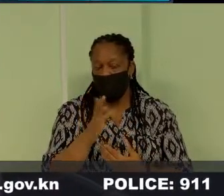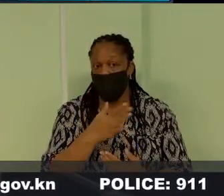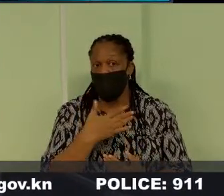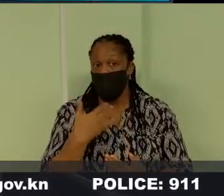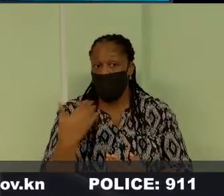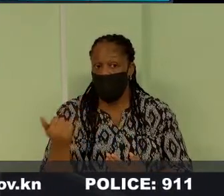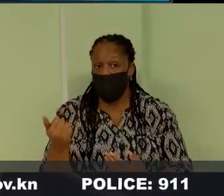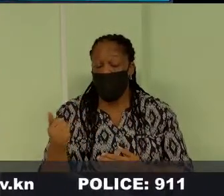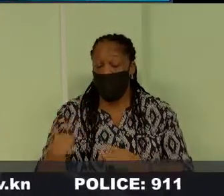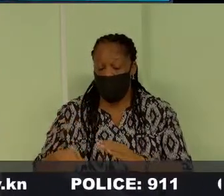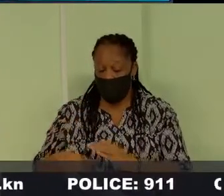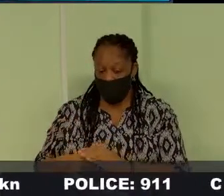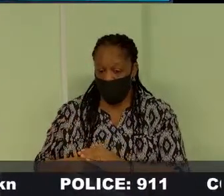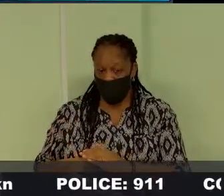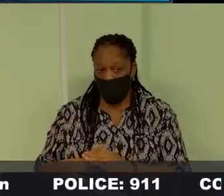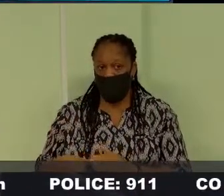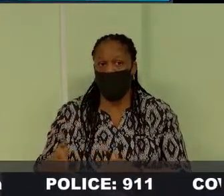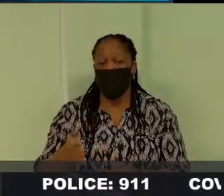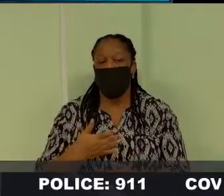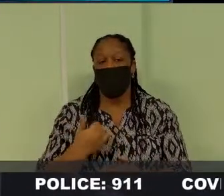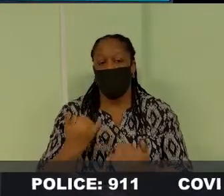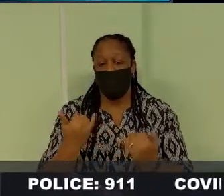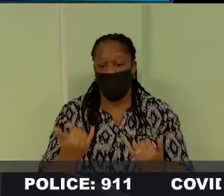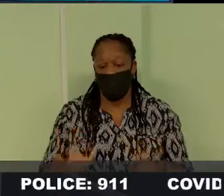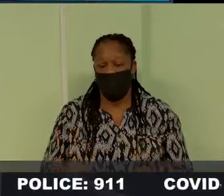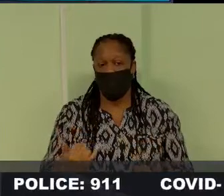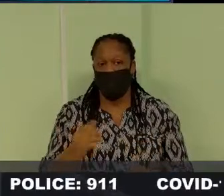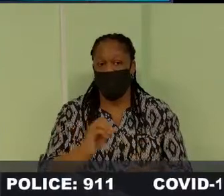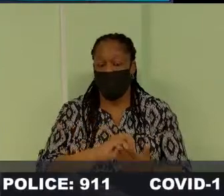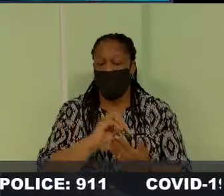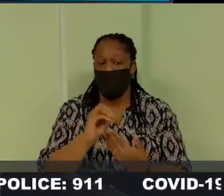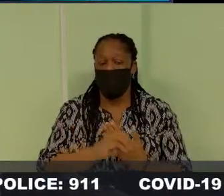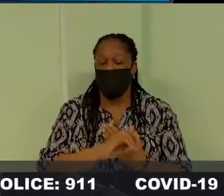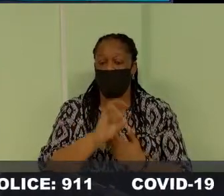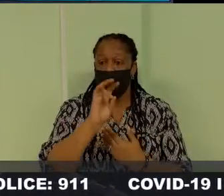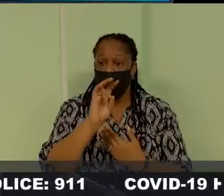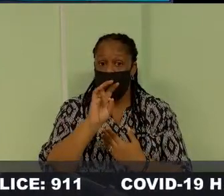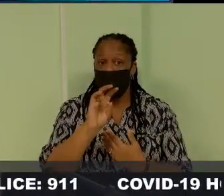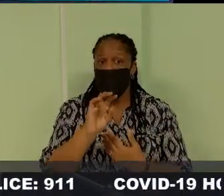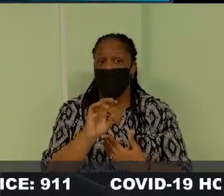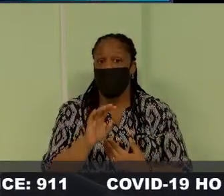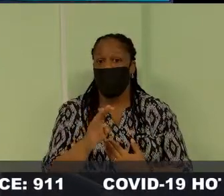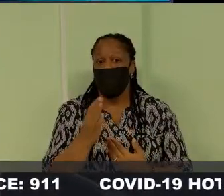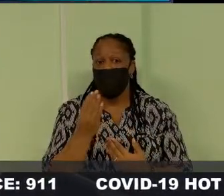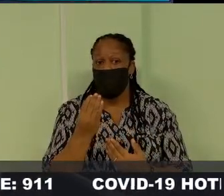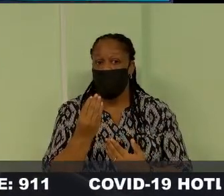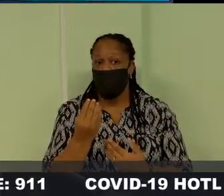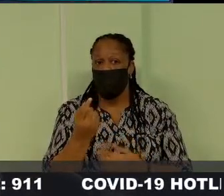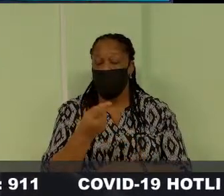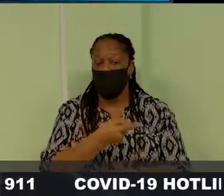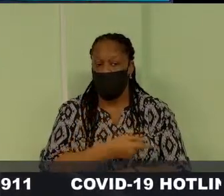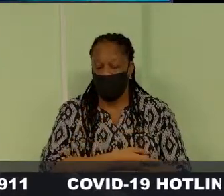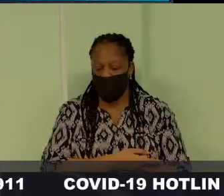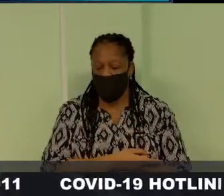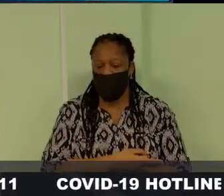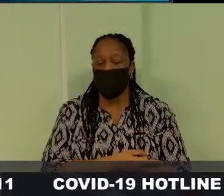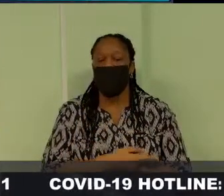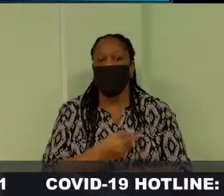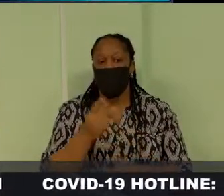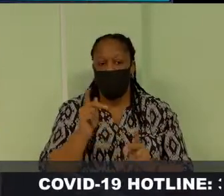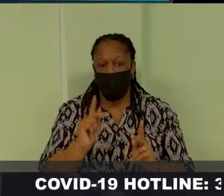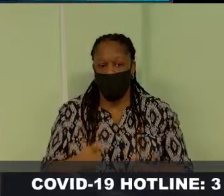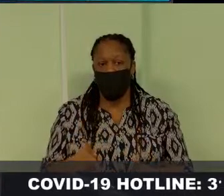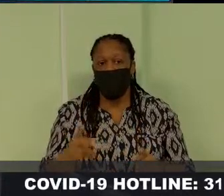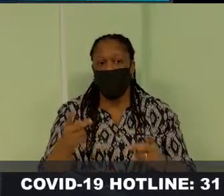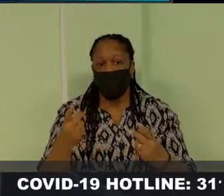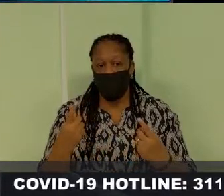quarantine, the importance of having a level of confinement or restriction of movement from persons